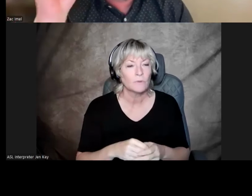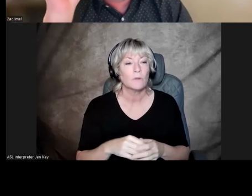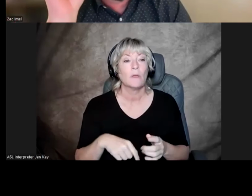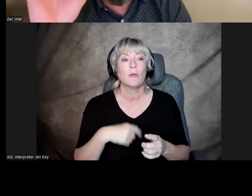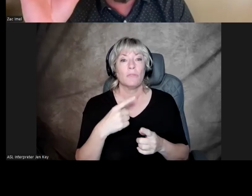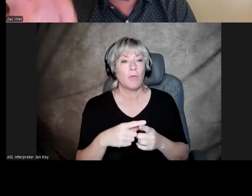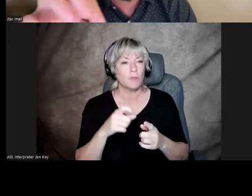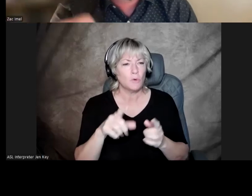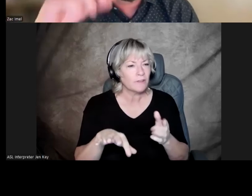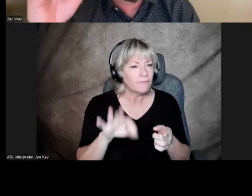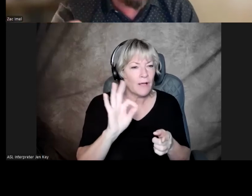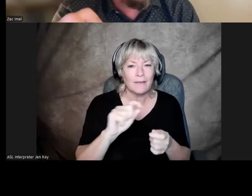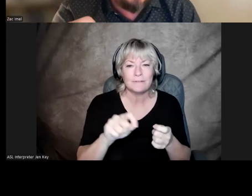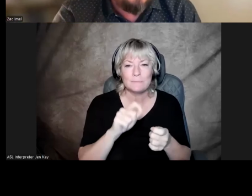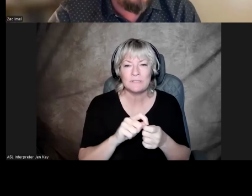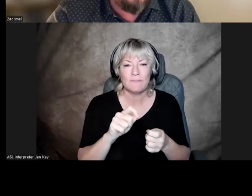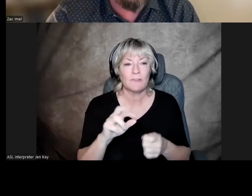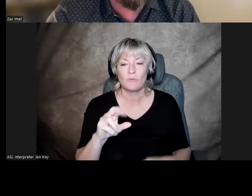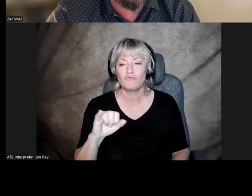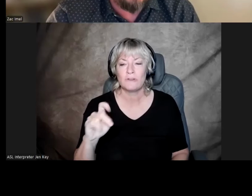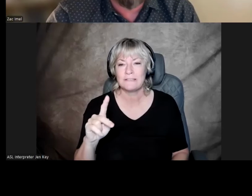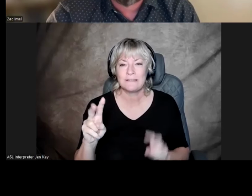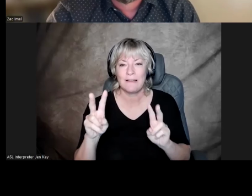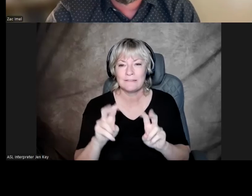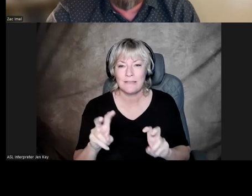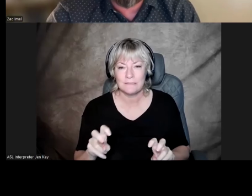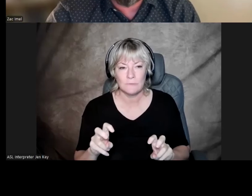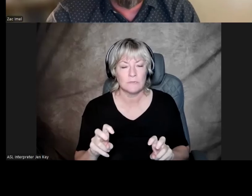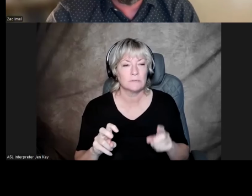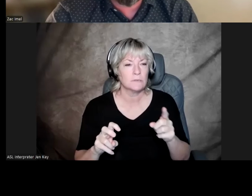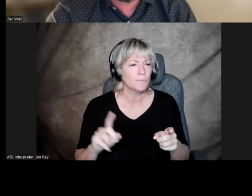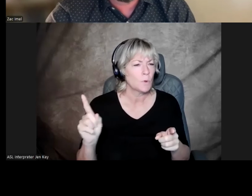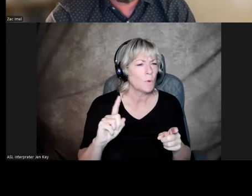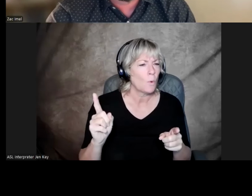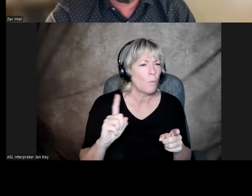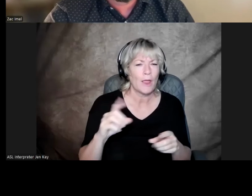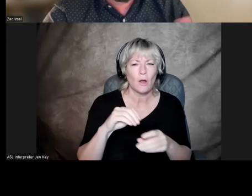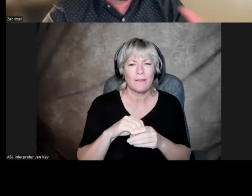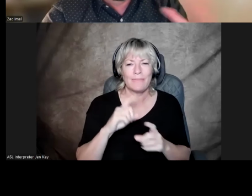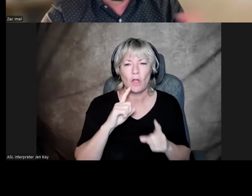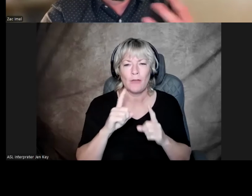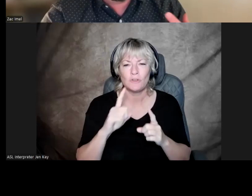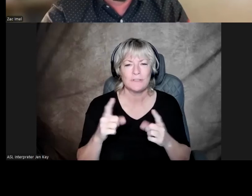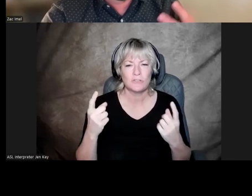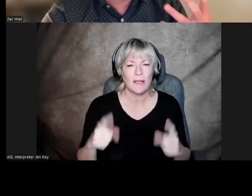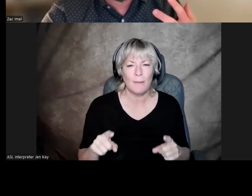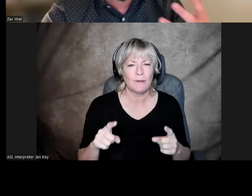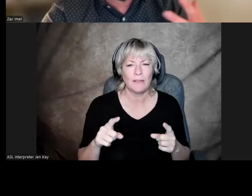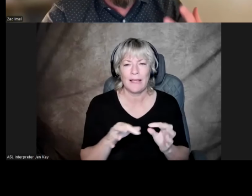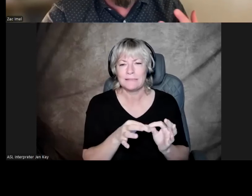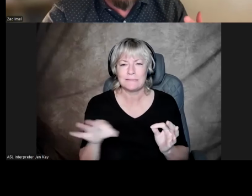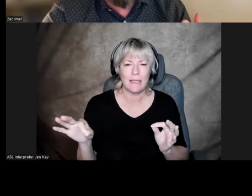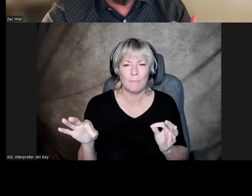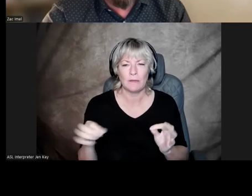in on a particular focus on risk assessment, where you're looking at where in these conversations were there statements from